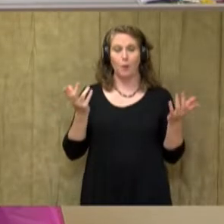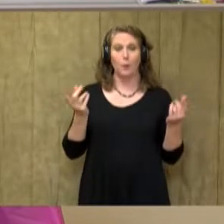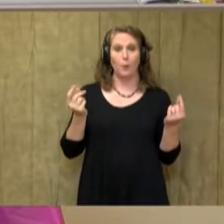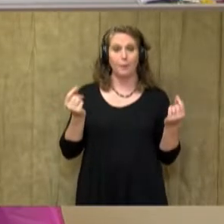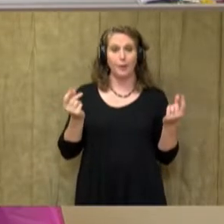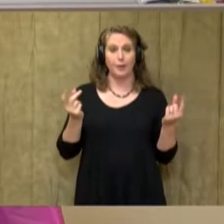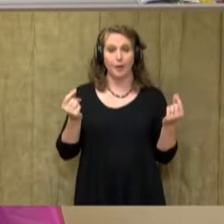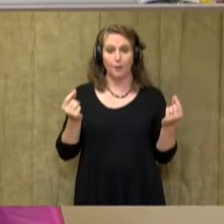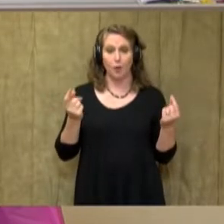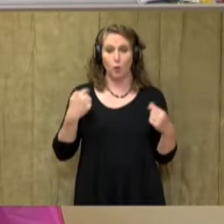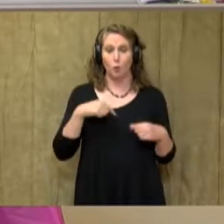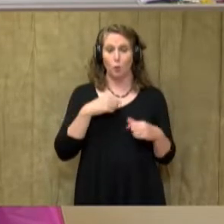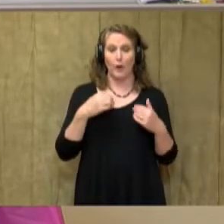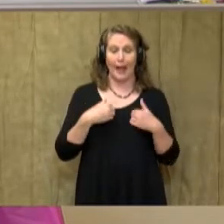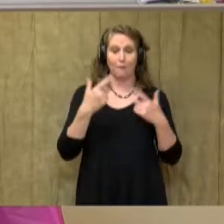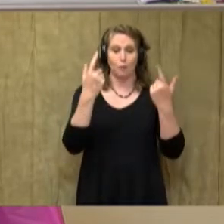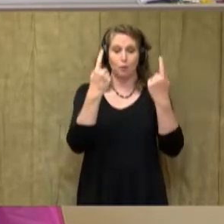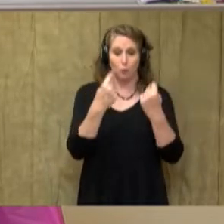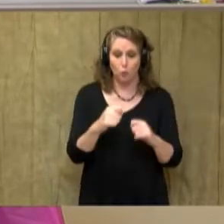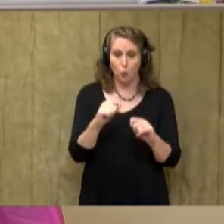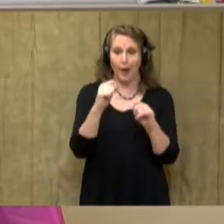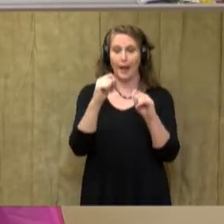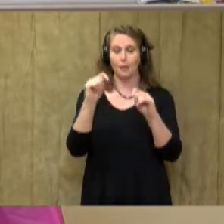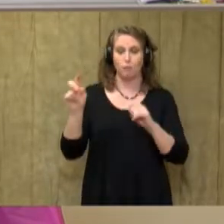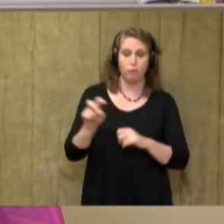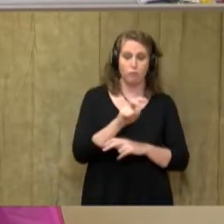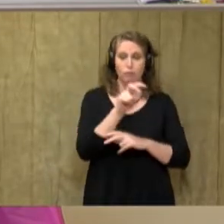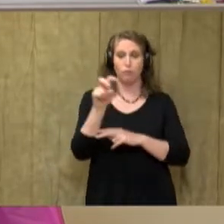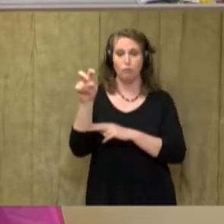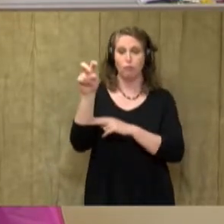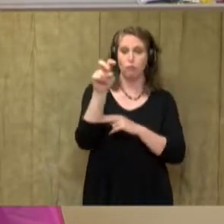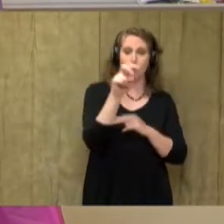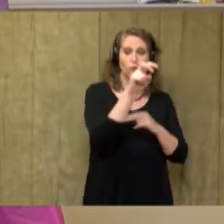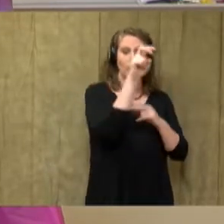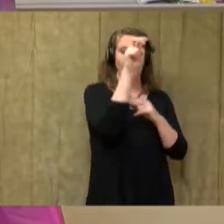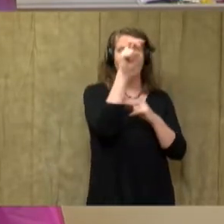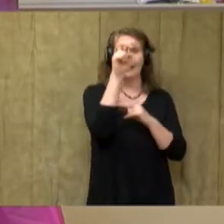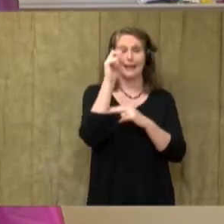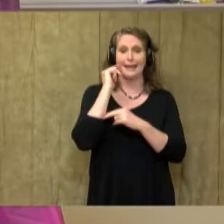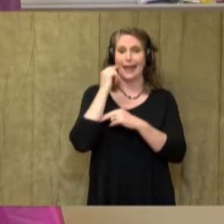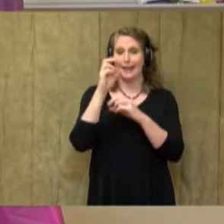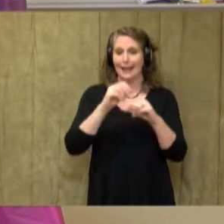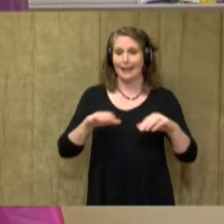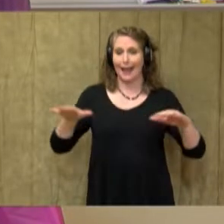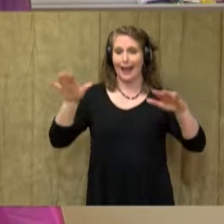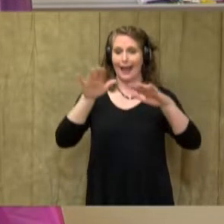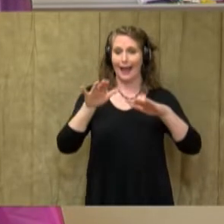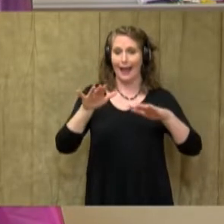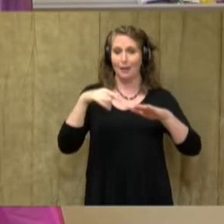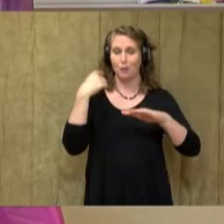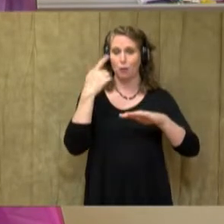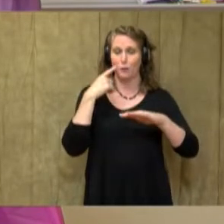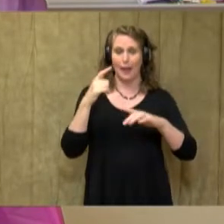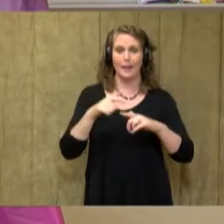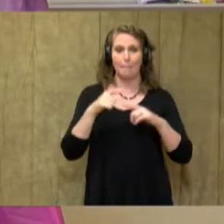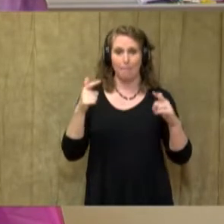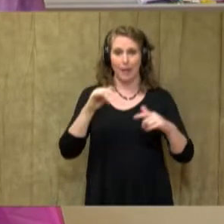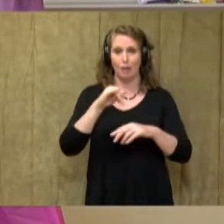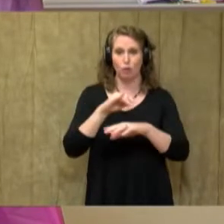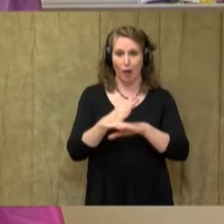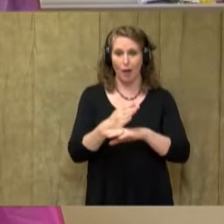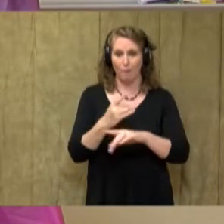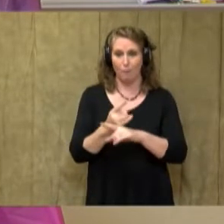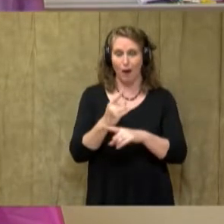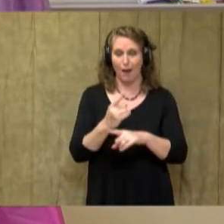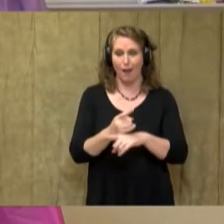going to do is we have to try to make it through Candyland. Looks like a big job, doesn't it?